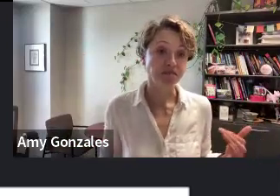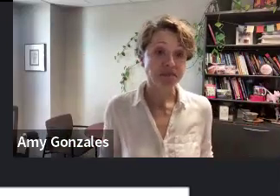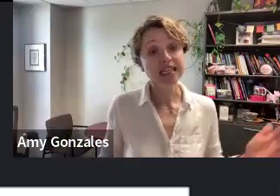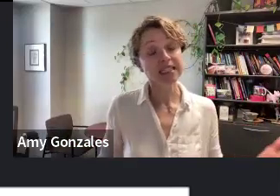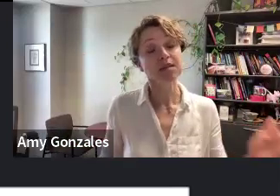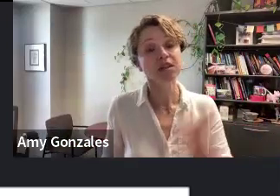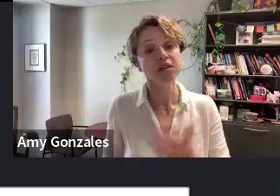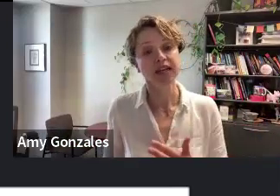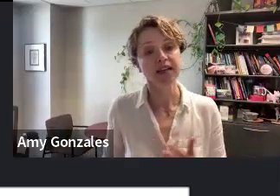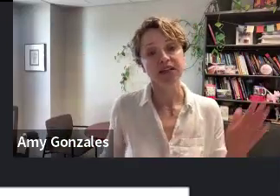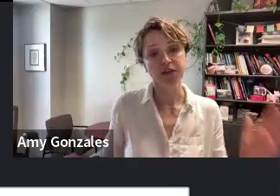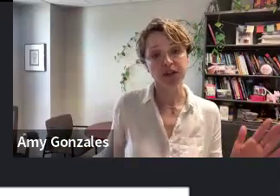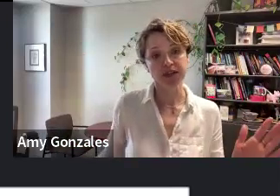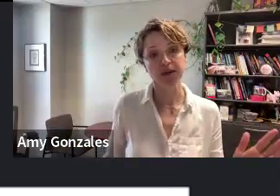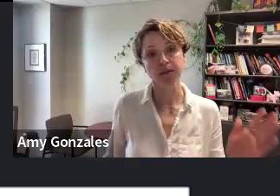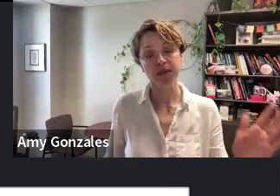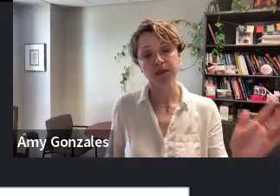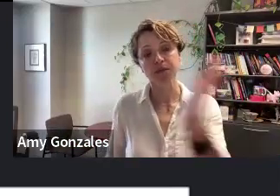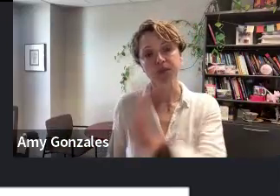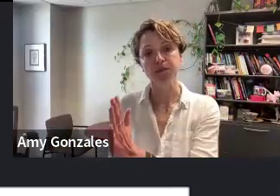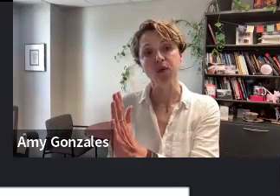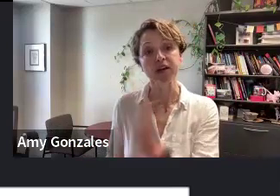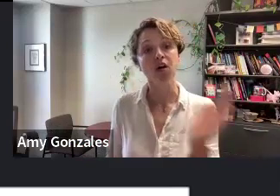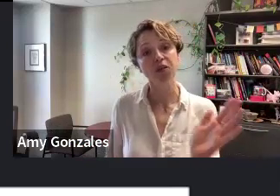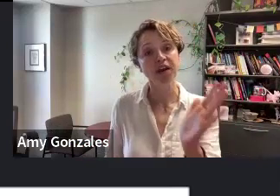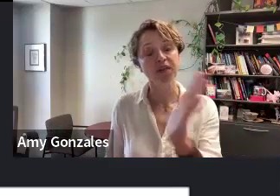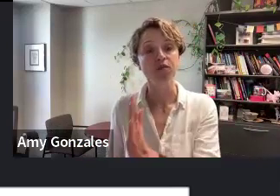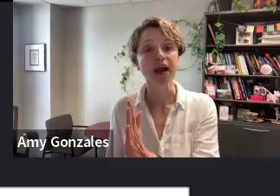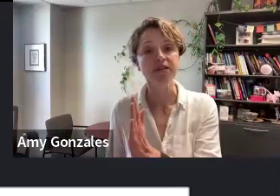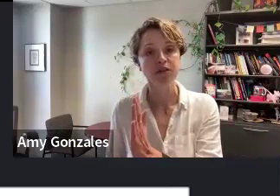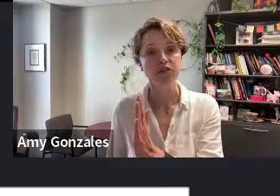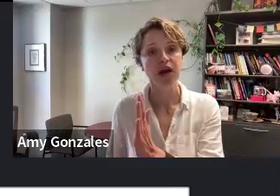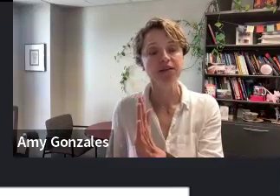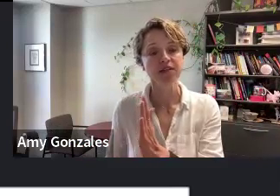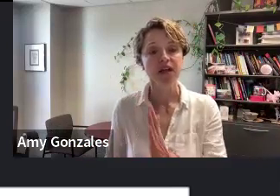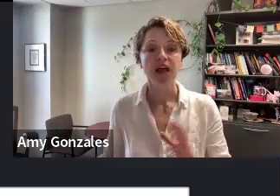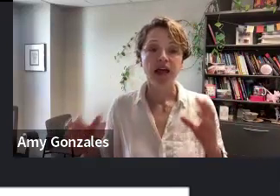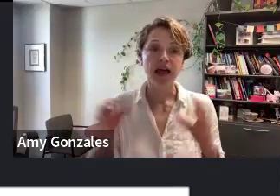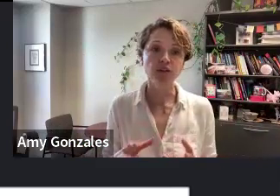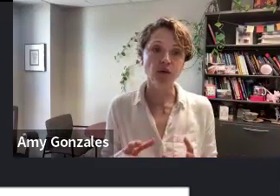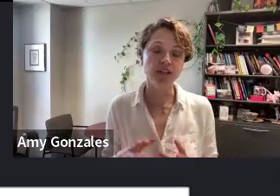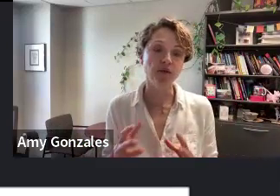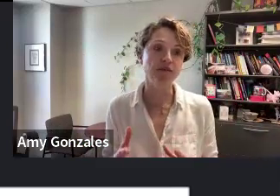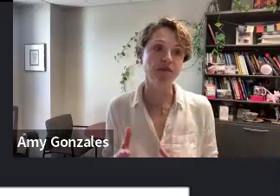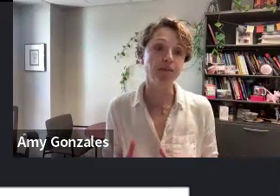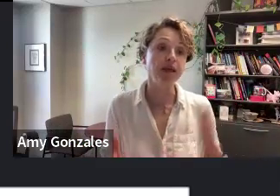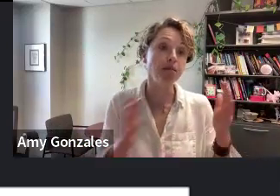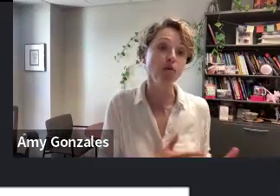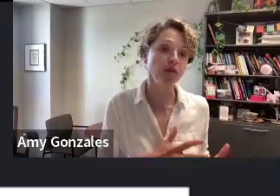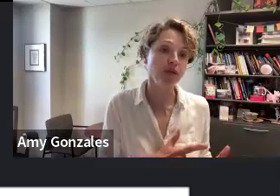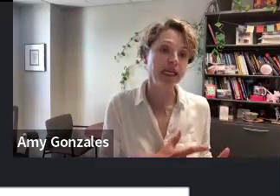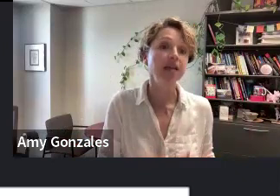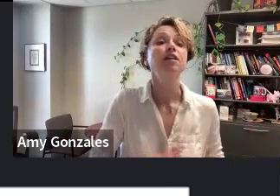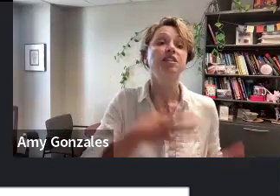skills. Similarly, if you look at the point all the way on the right of those graphs, households that went from